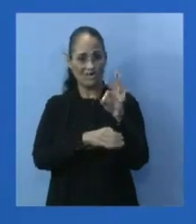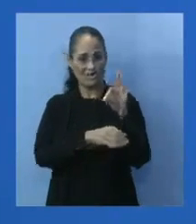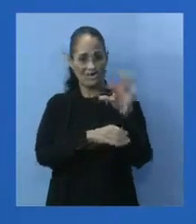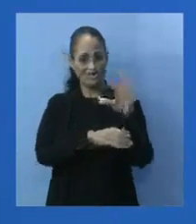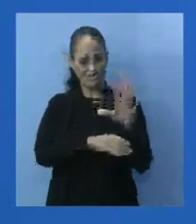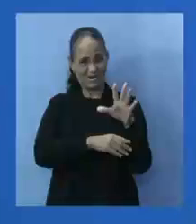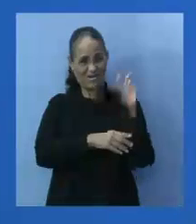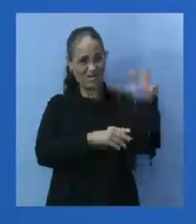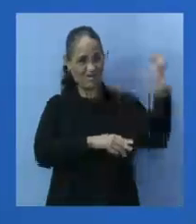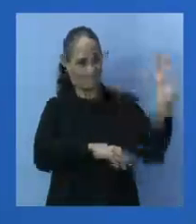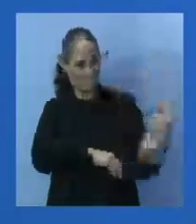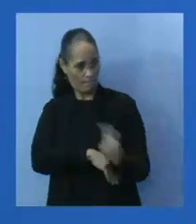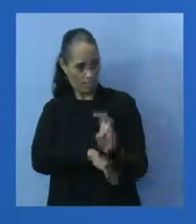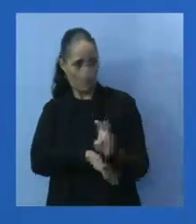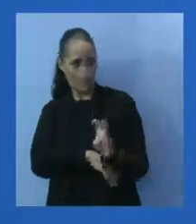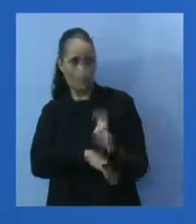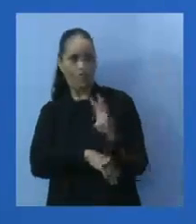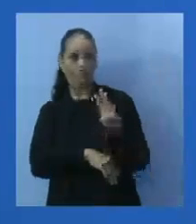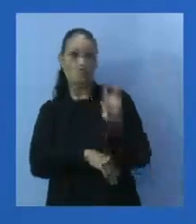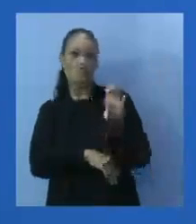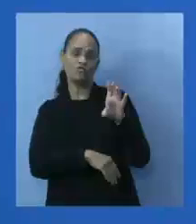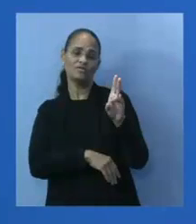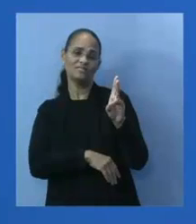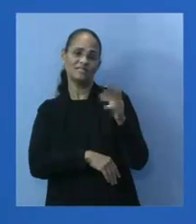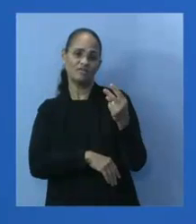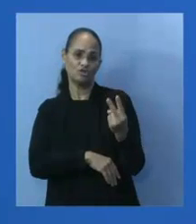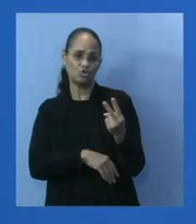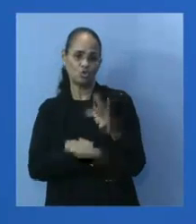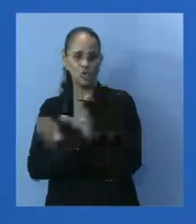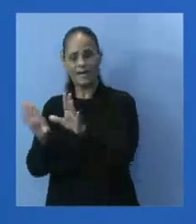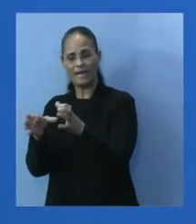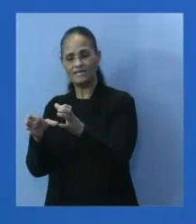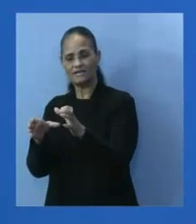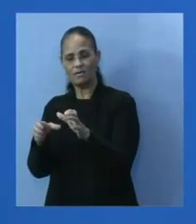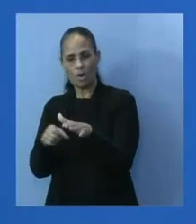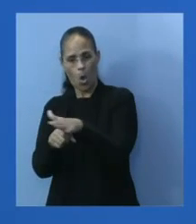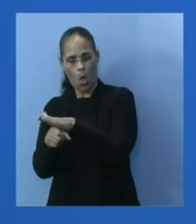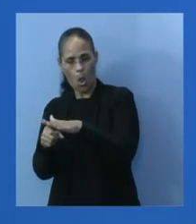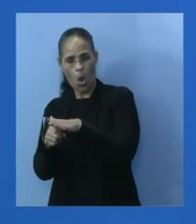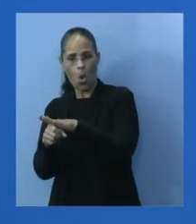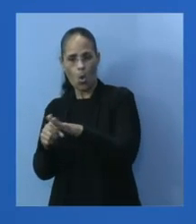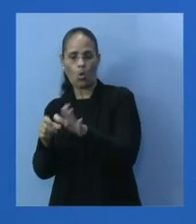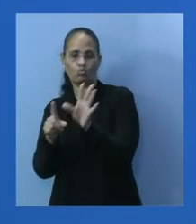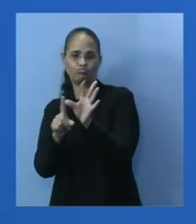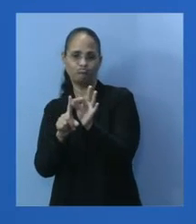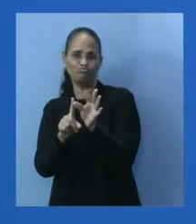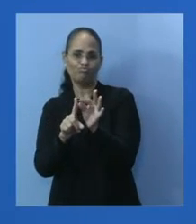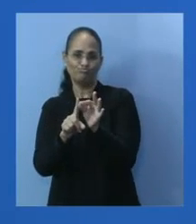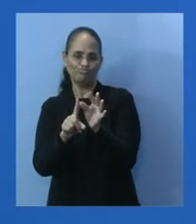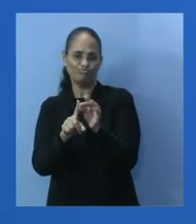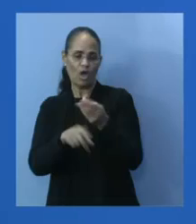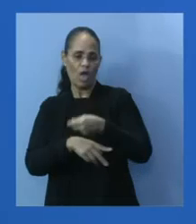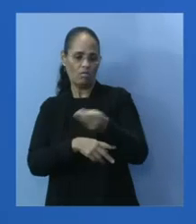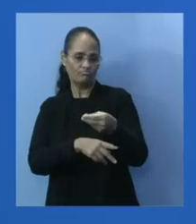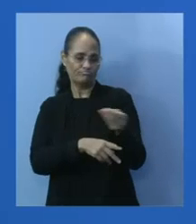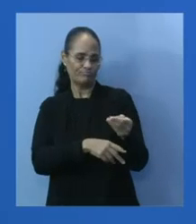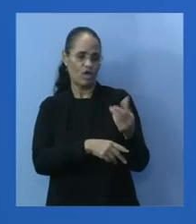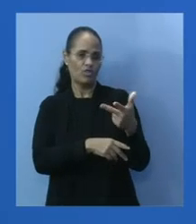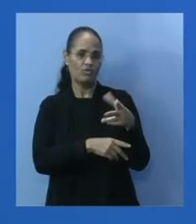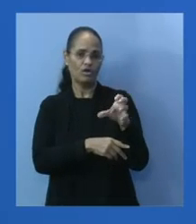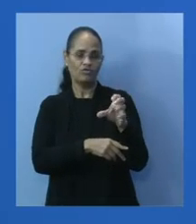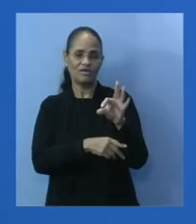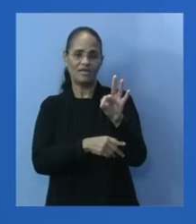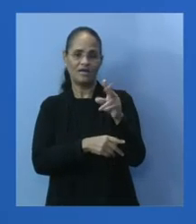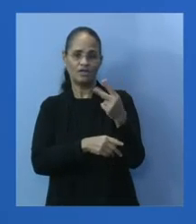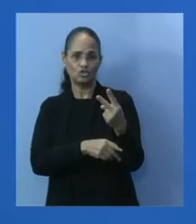are imported, 472 are classified as local transmission, of which 392 are local